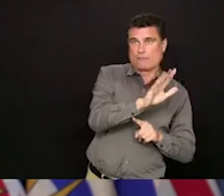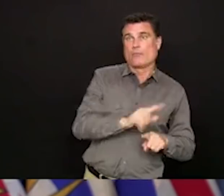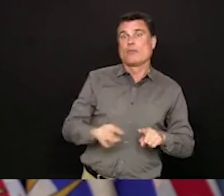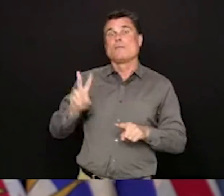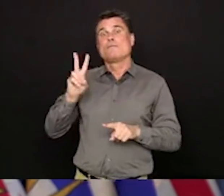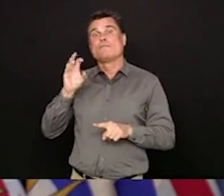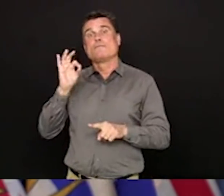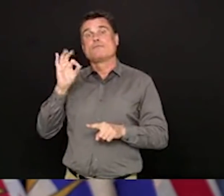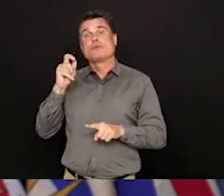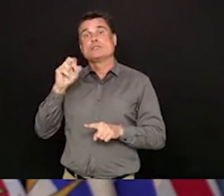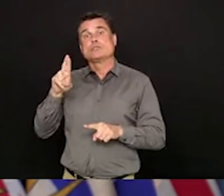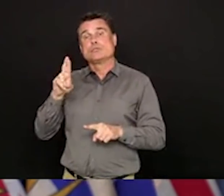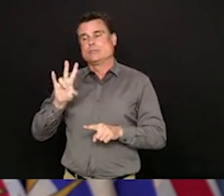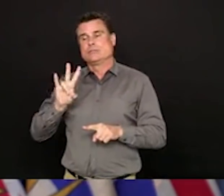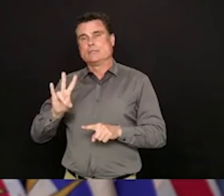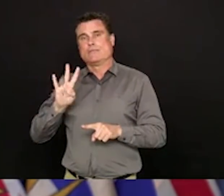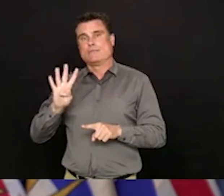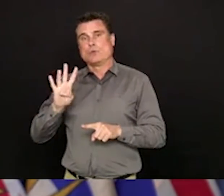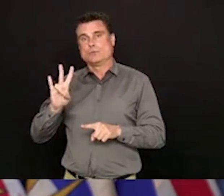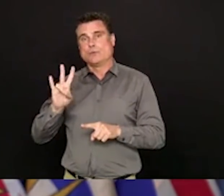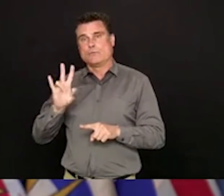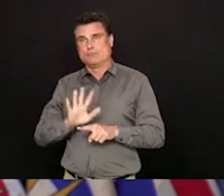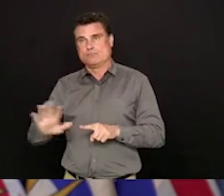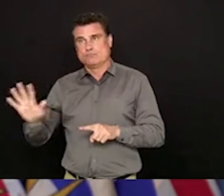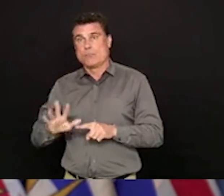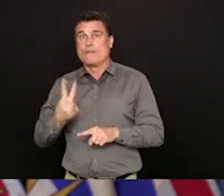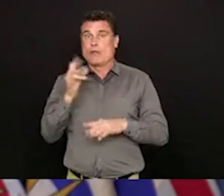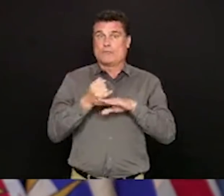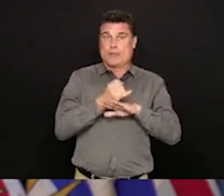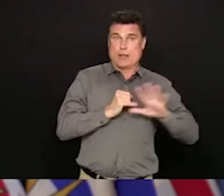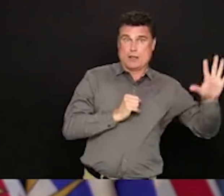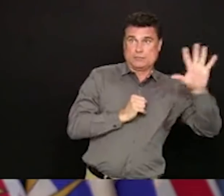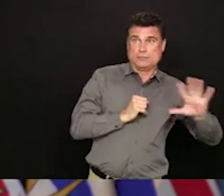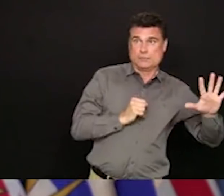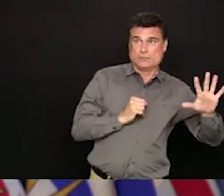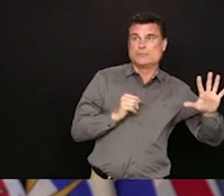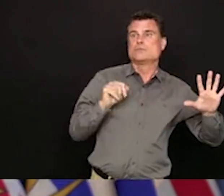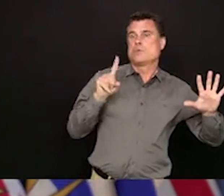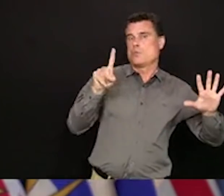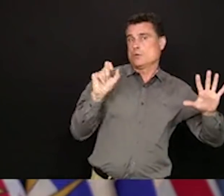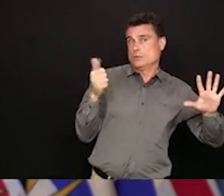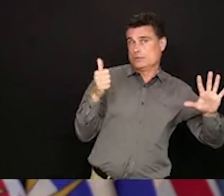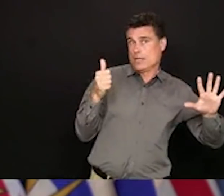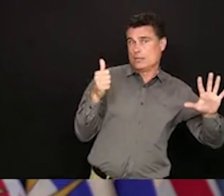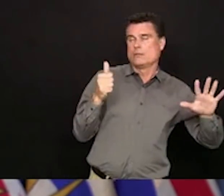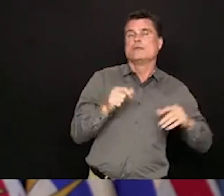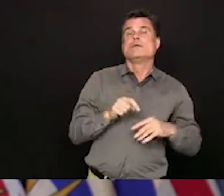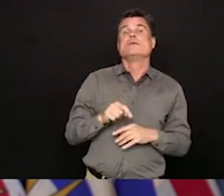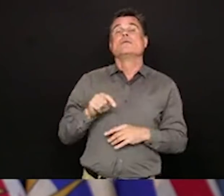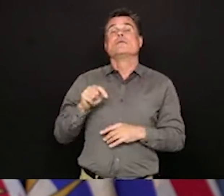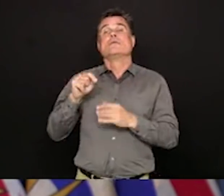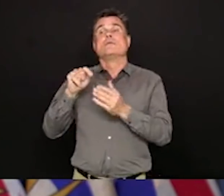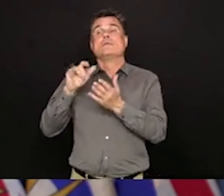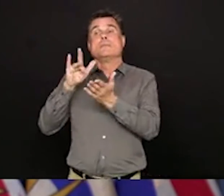747 in the Fraser Health Region, 110 people in the Vancouver Island Health